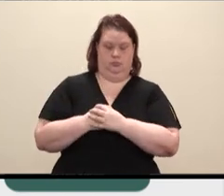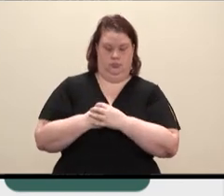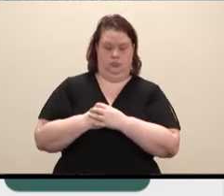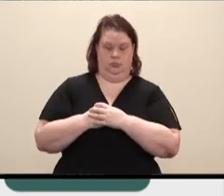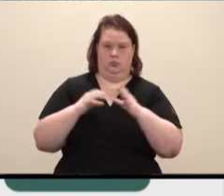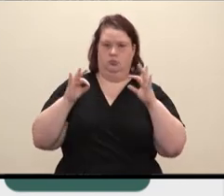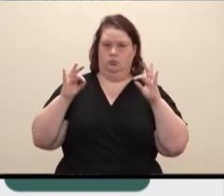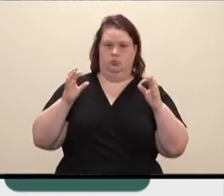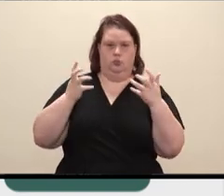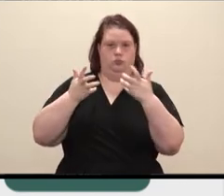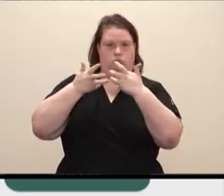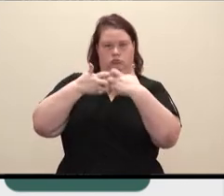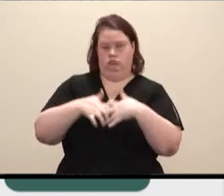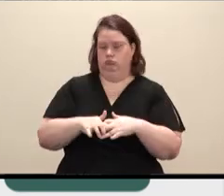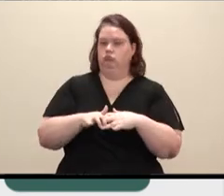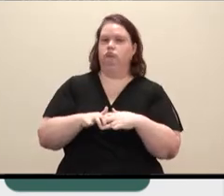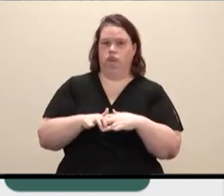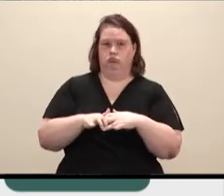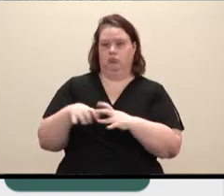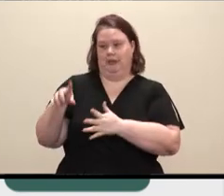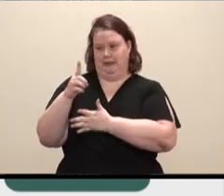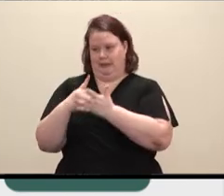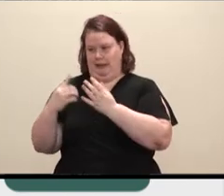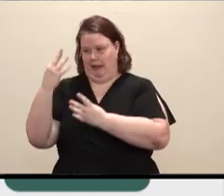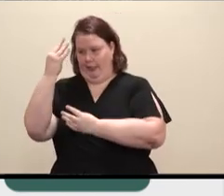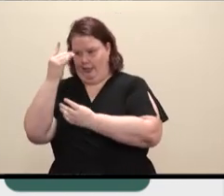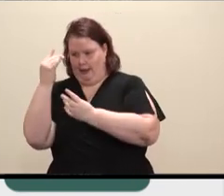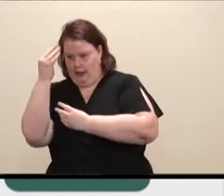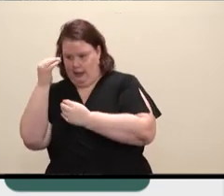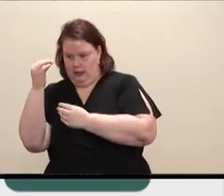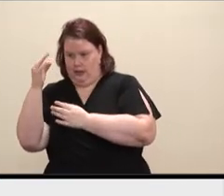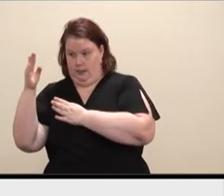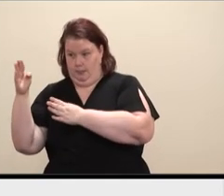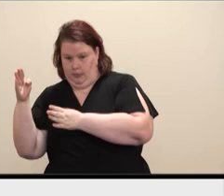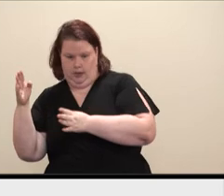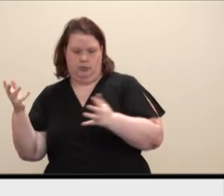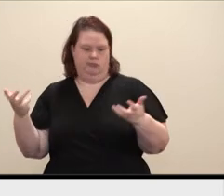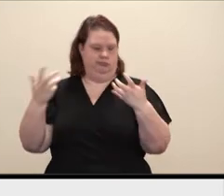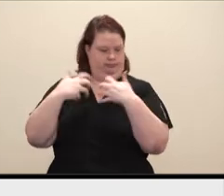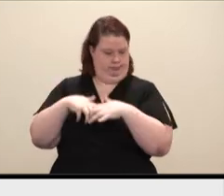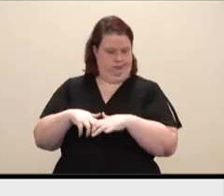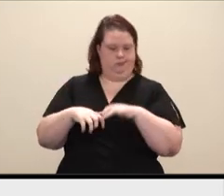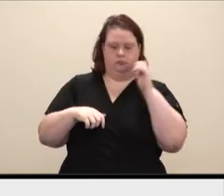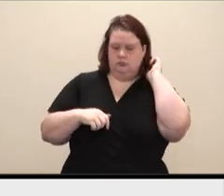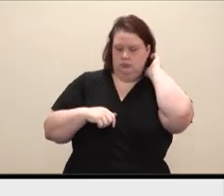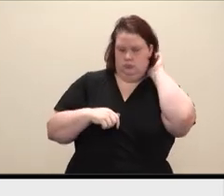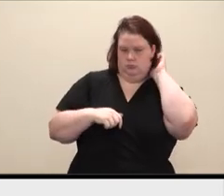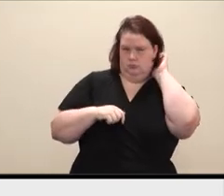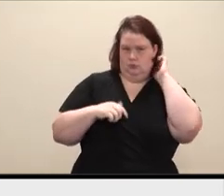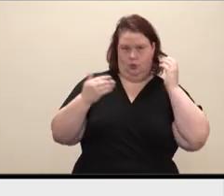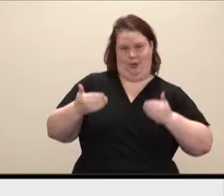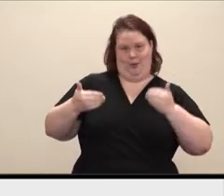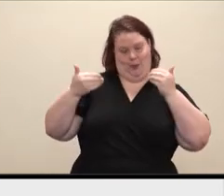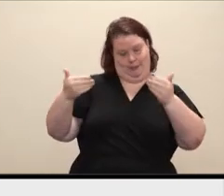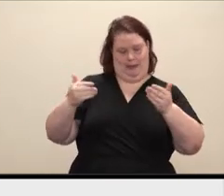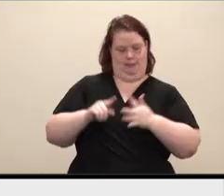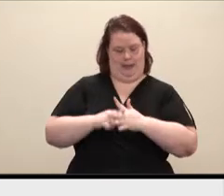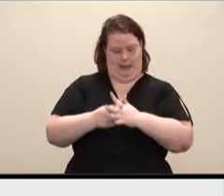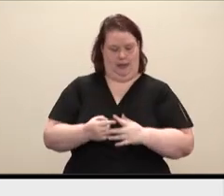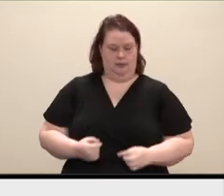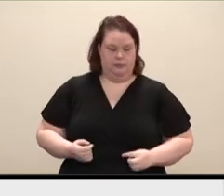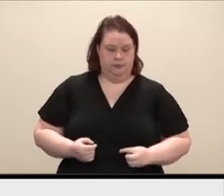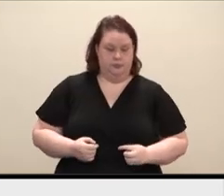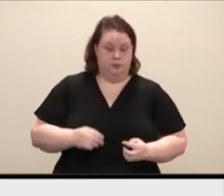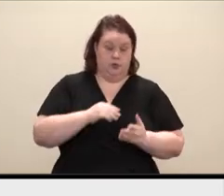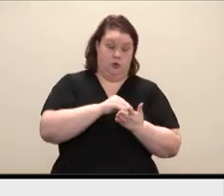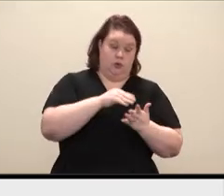what the group on the design thinking had in mind, and so we began to work. When our students go